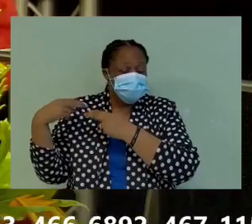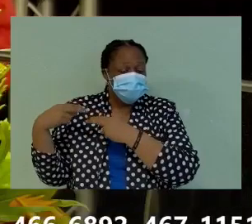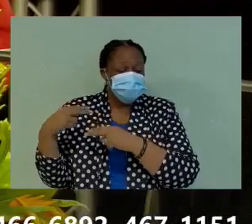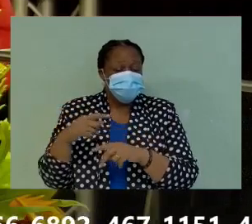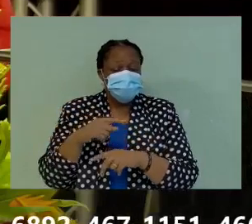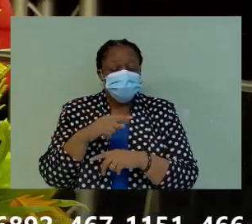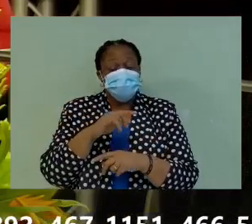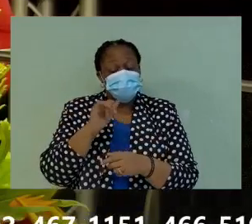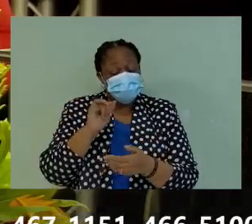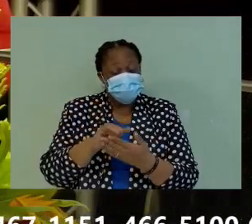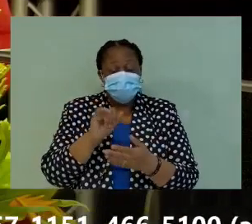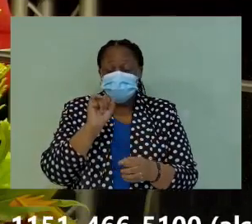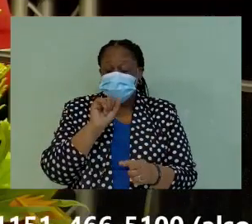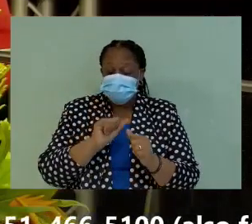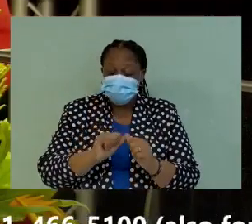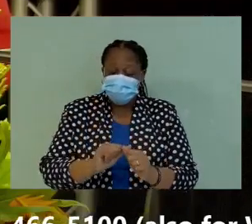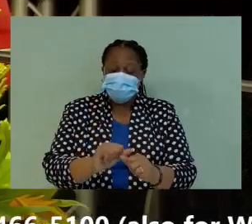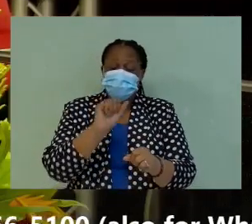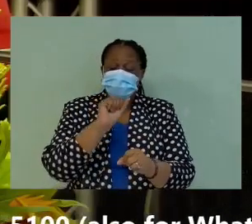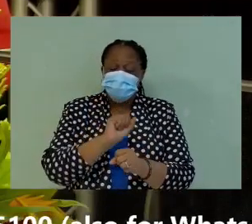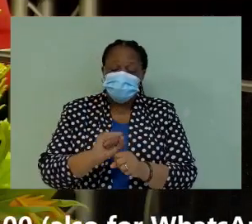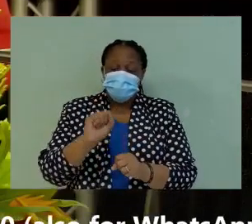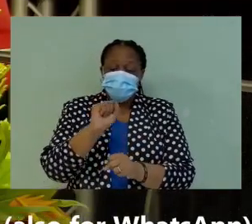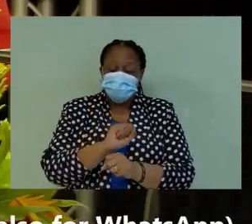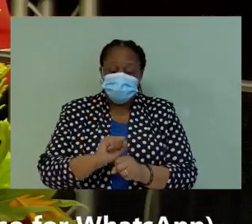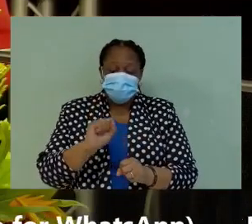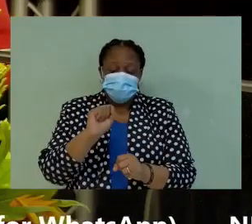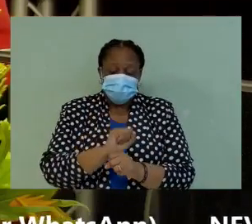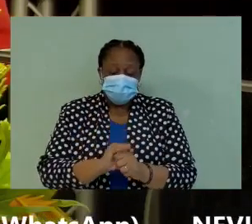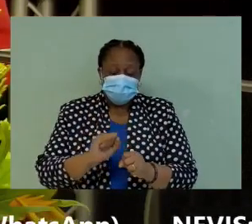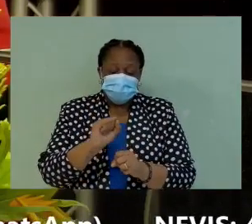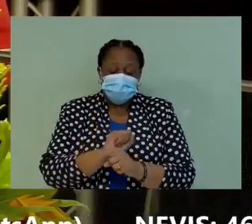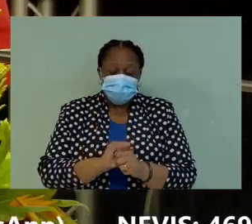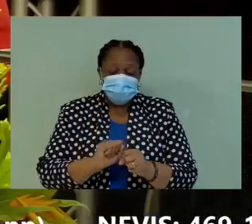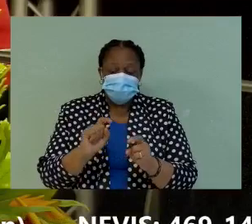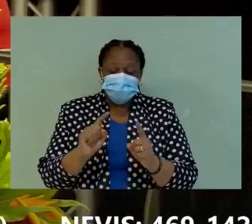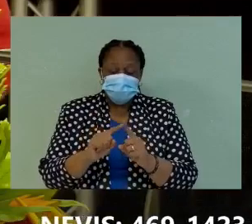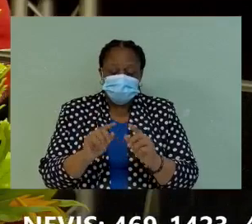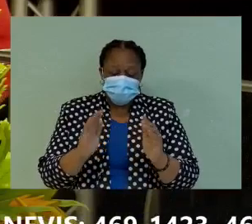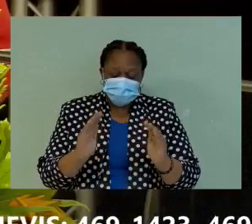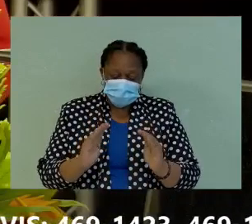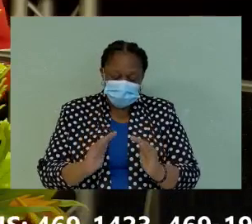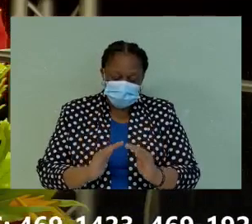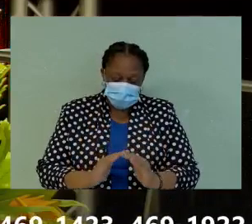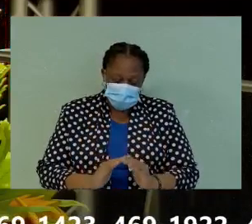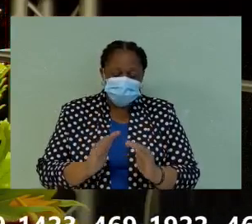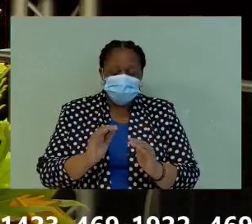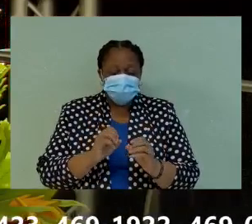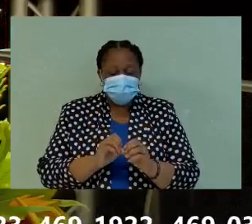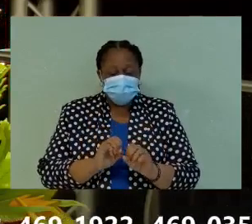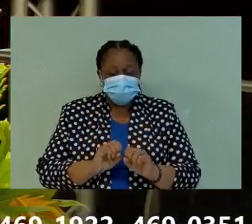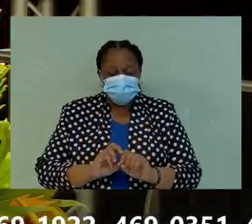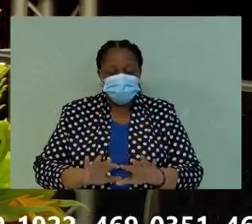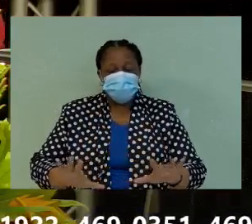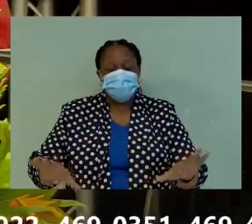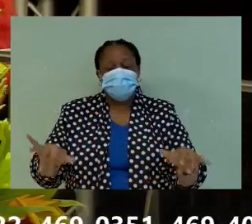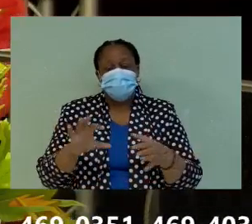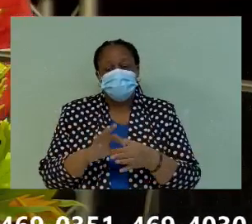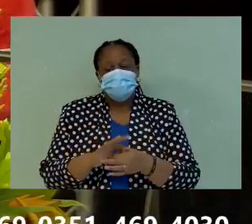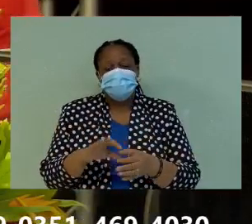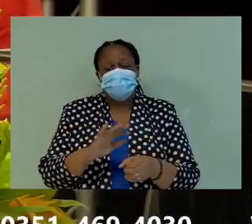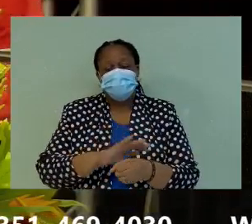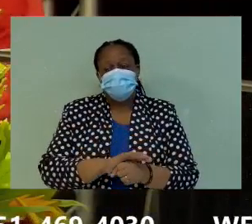are working to curb the transmission of the